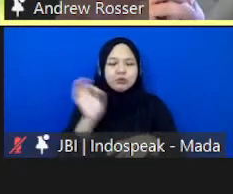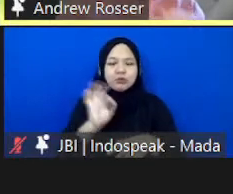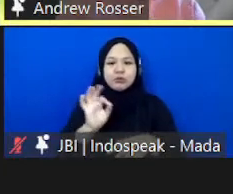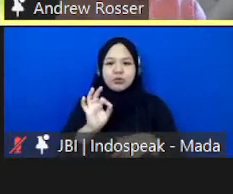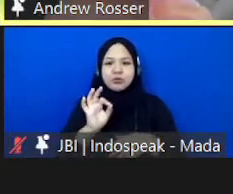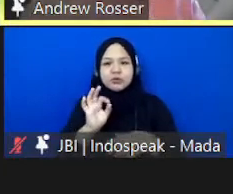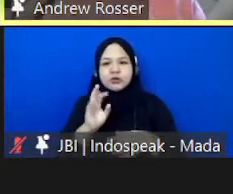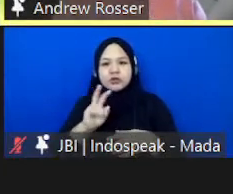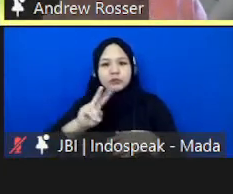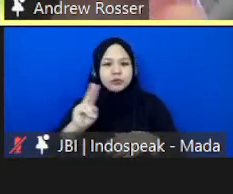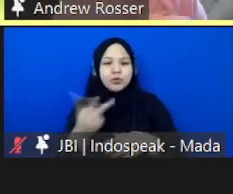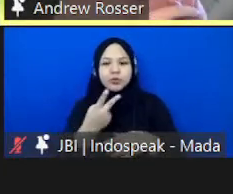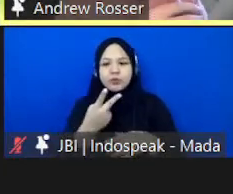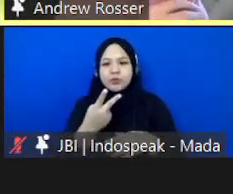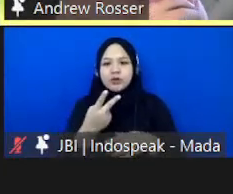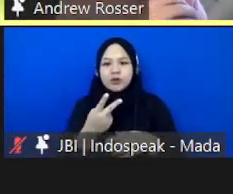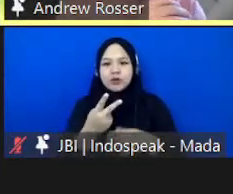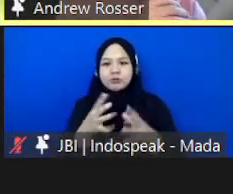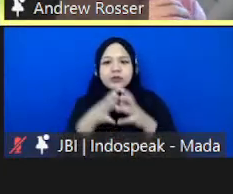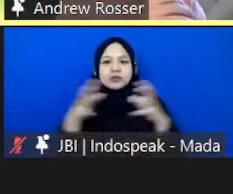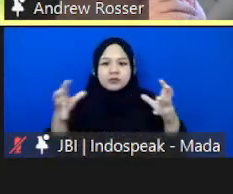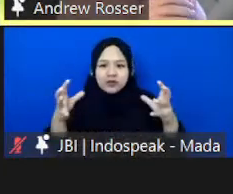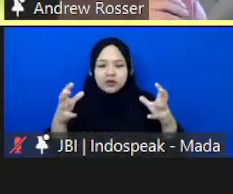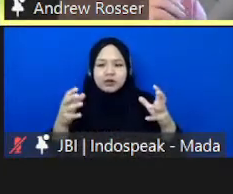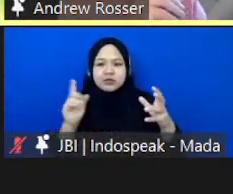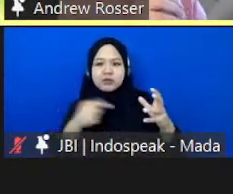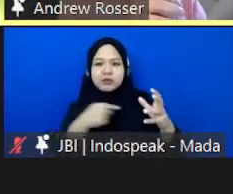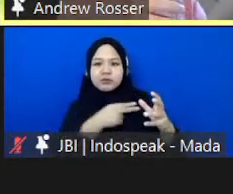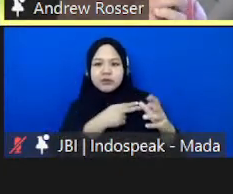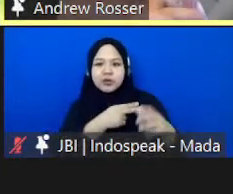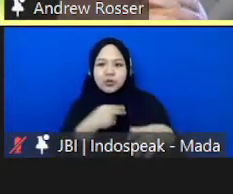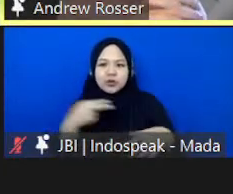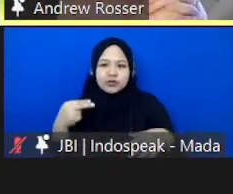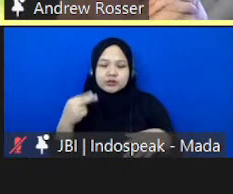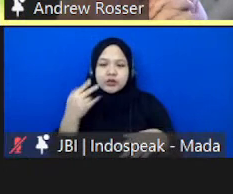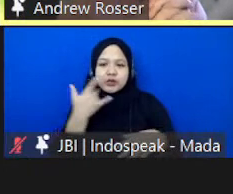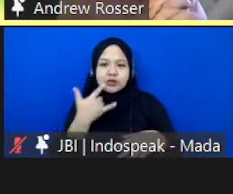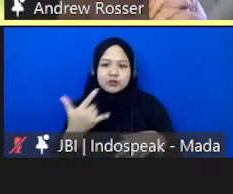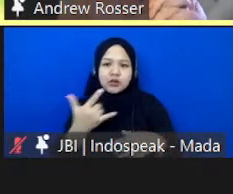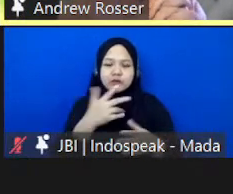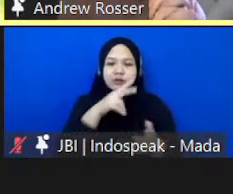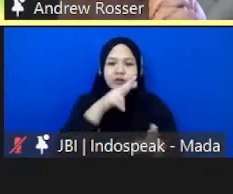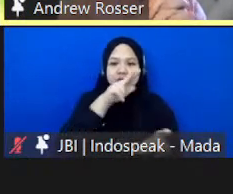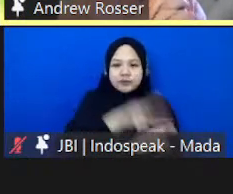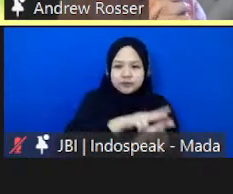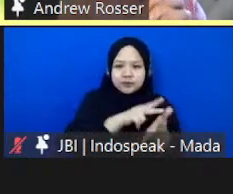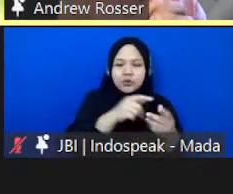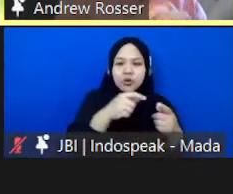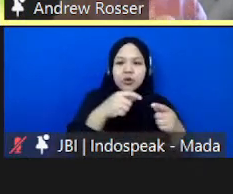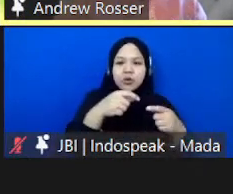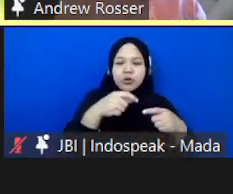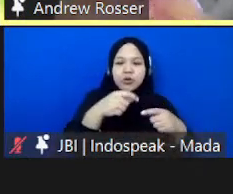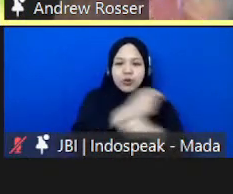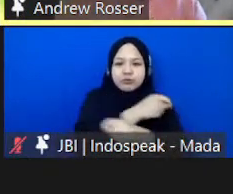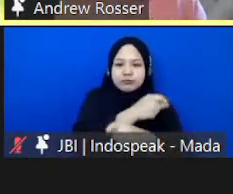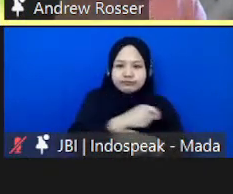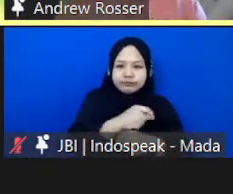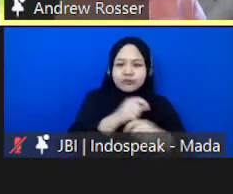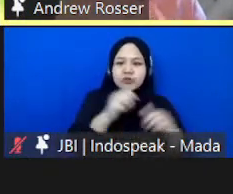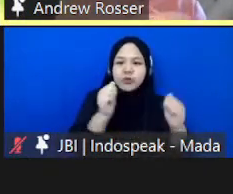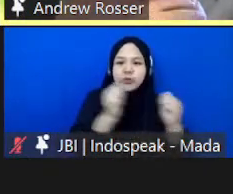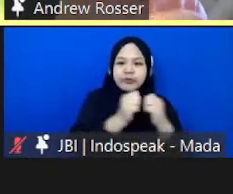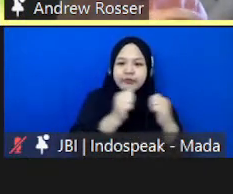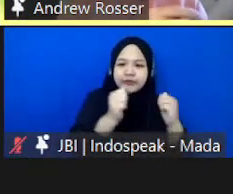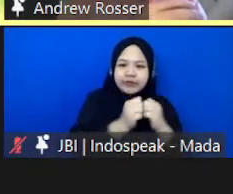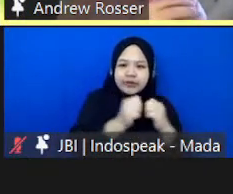materialised. Indonesia has failed to sign up to the Framework Convention on Tobacco Control. Cigarette